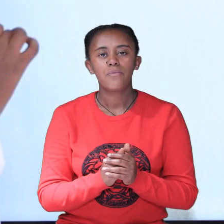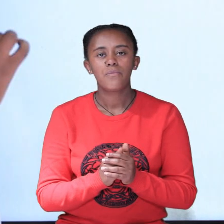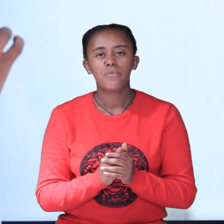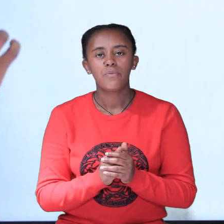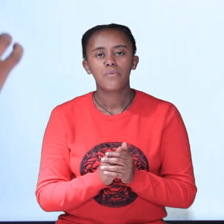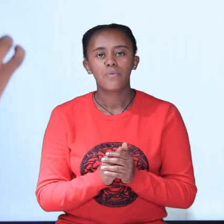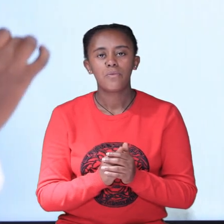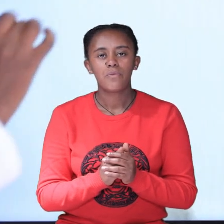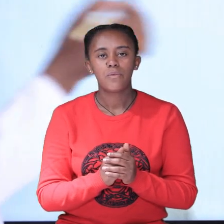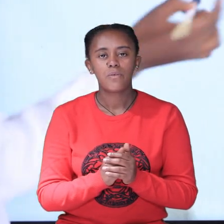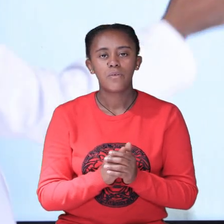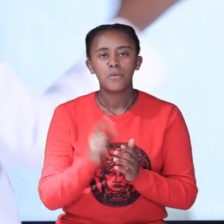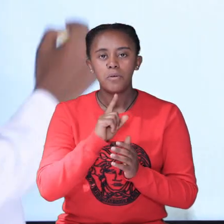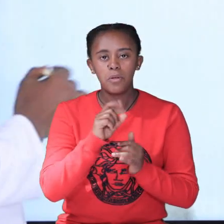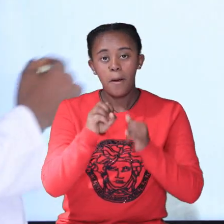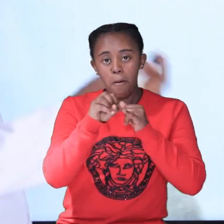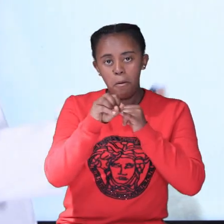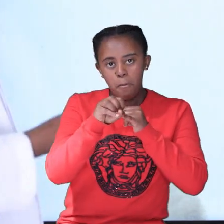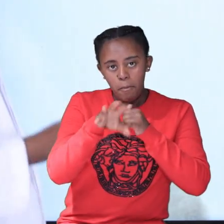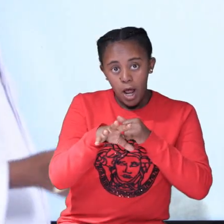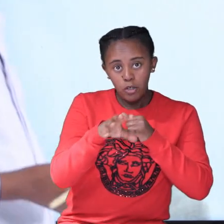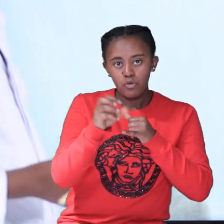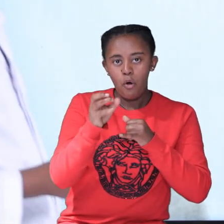is the branch of physics